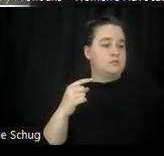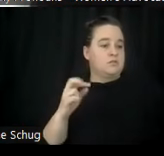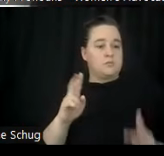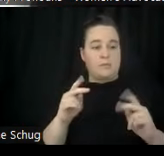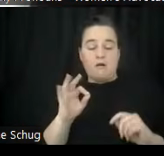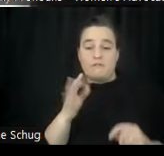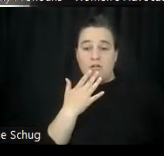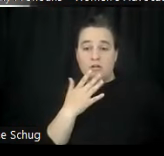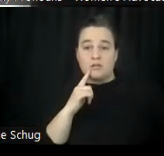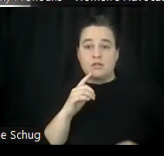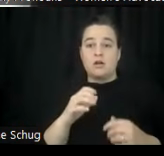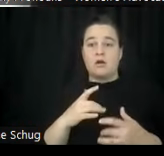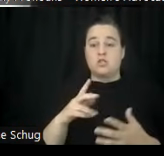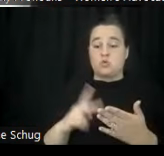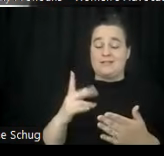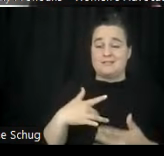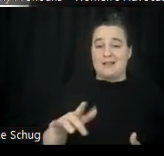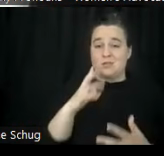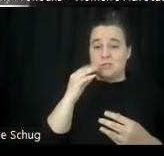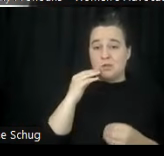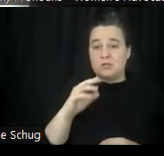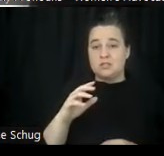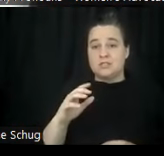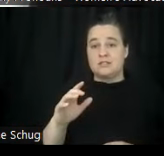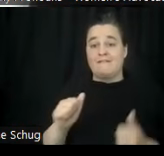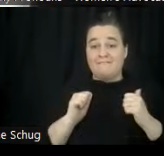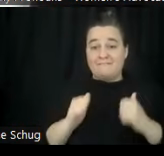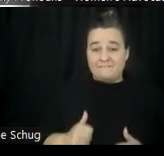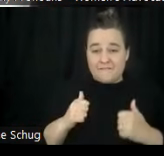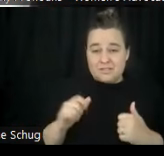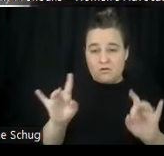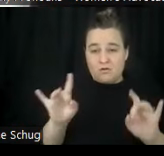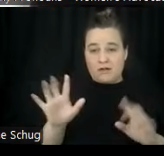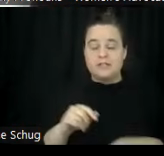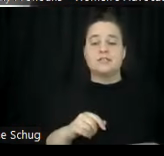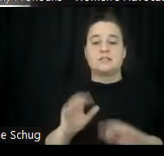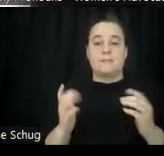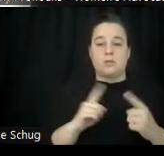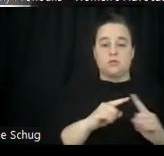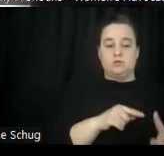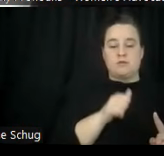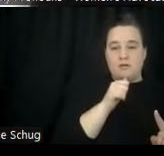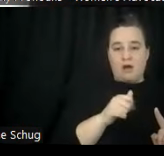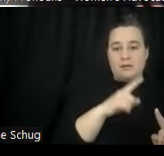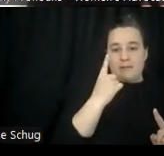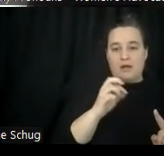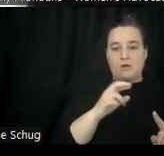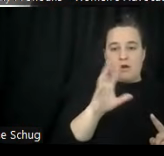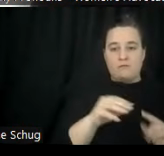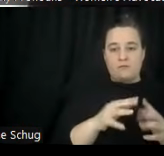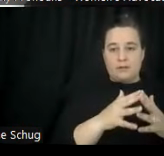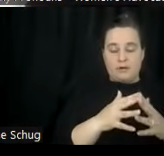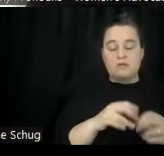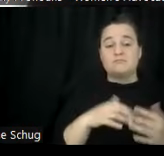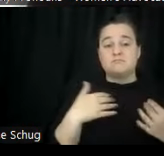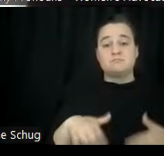twice as likely to experience physical violence as those who do not identify as LGBTQ and Black or African American. So we can